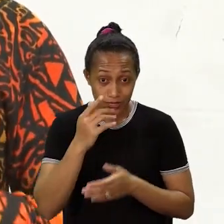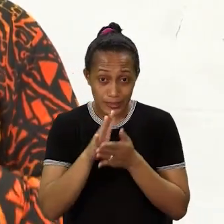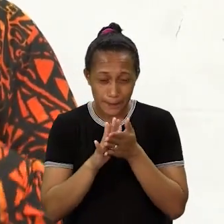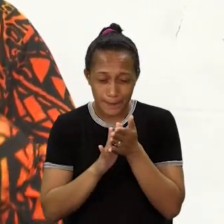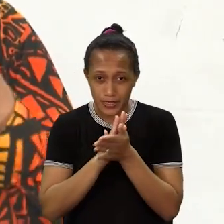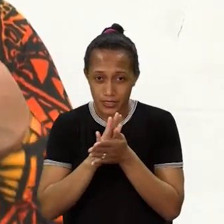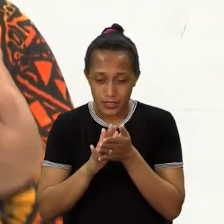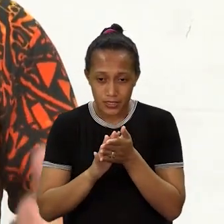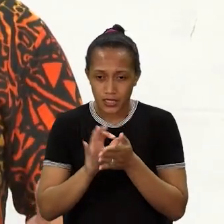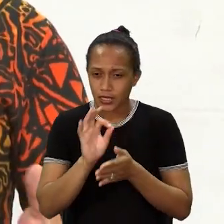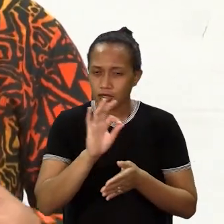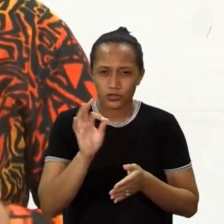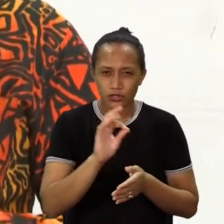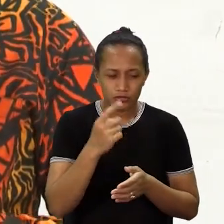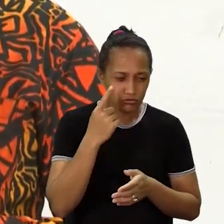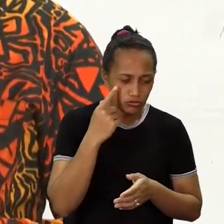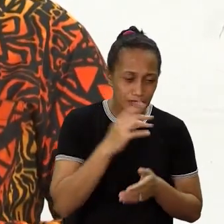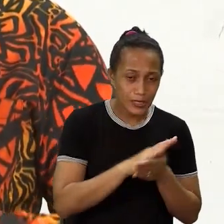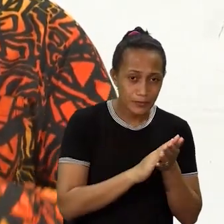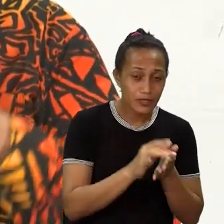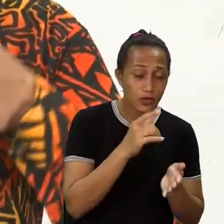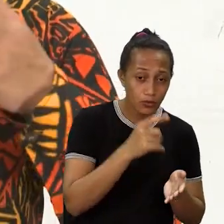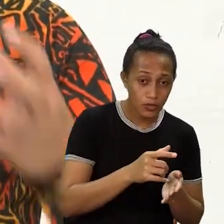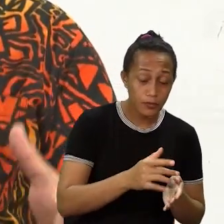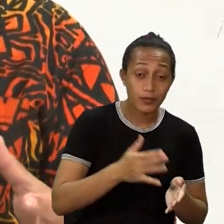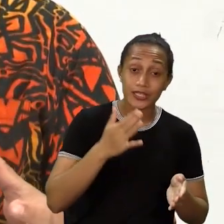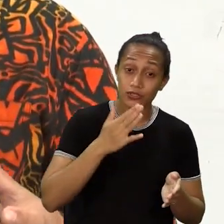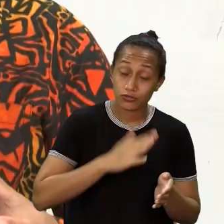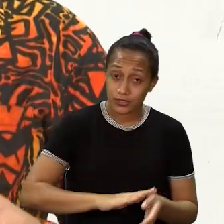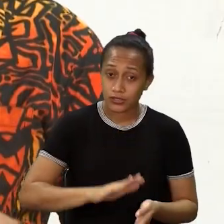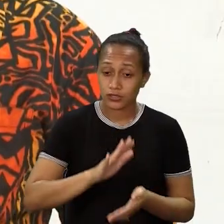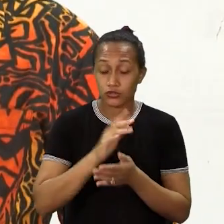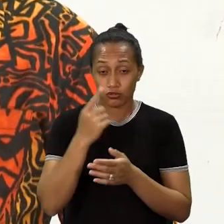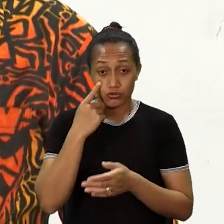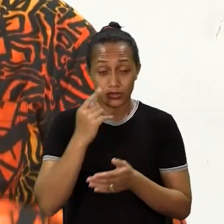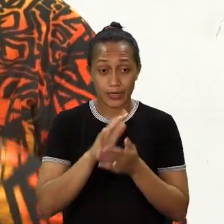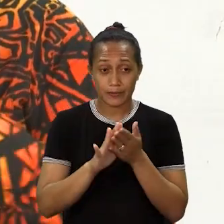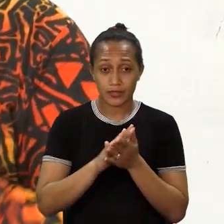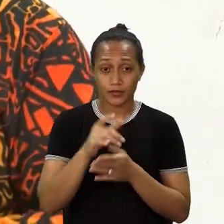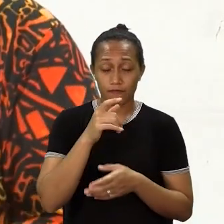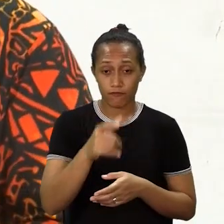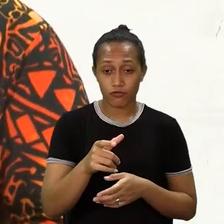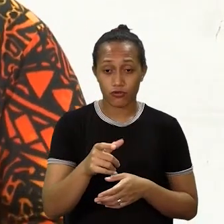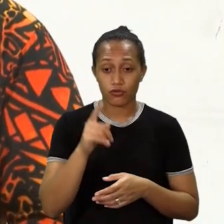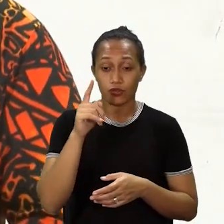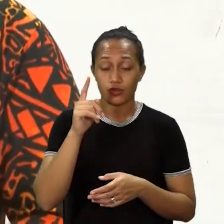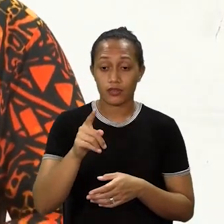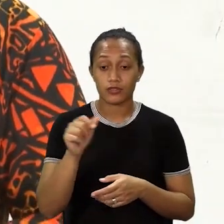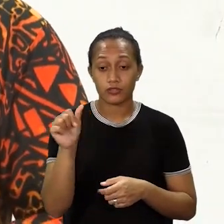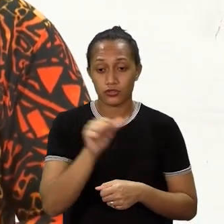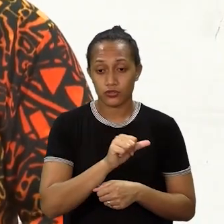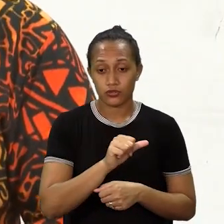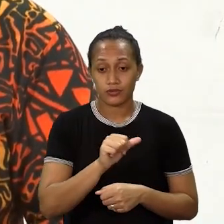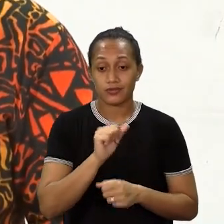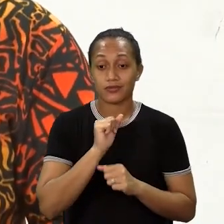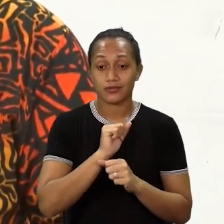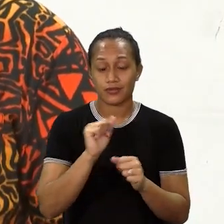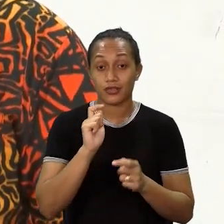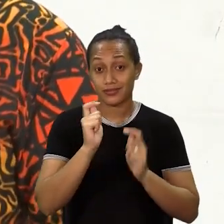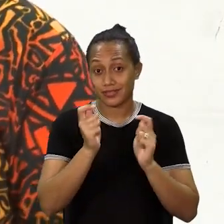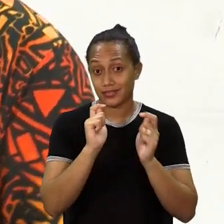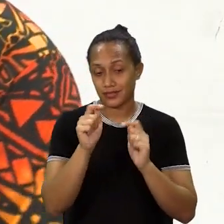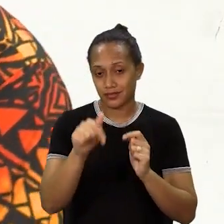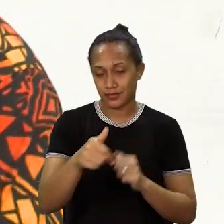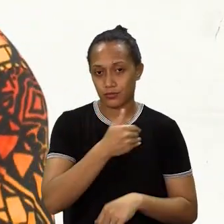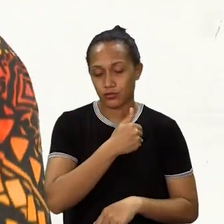Remember, boys and girls, you need to look at the meaning. You're not just looking at the meaning of the word, but you need to look at the meaning of the word as it is